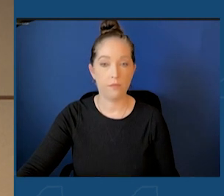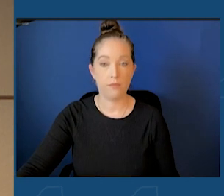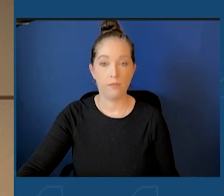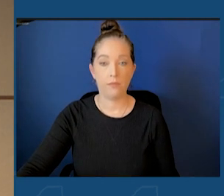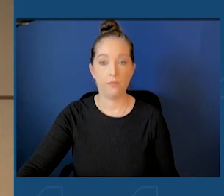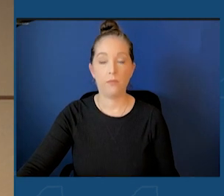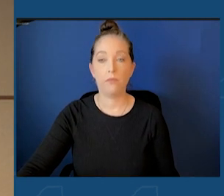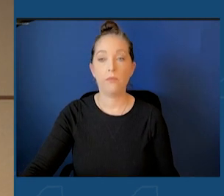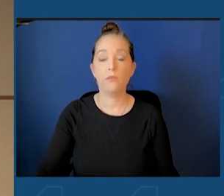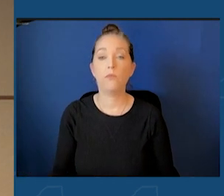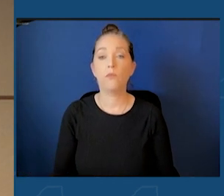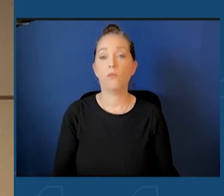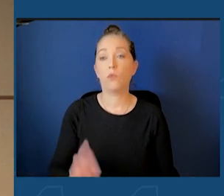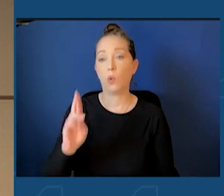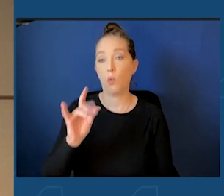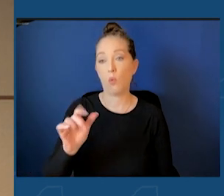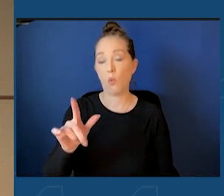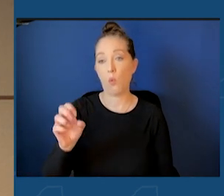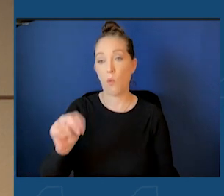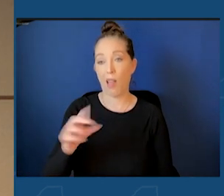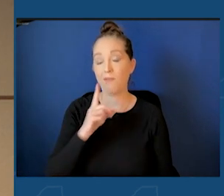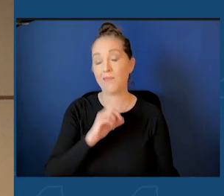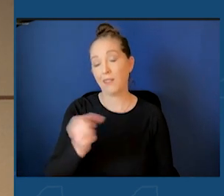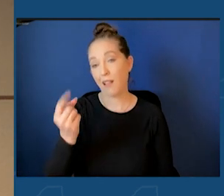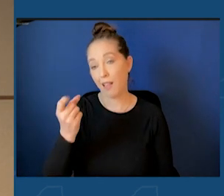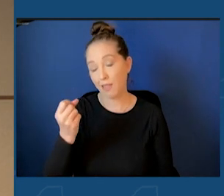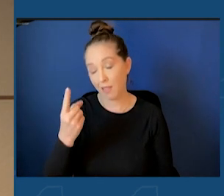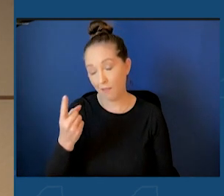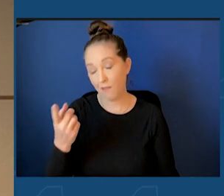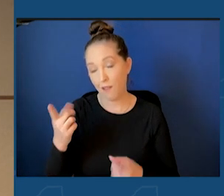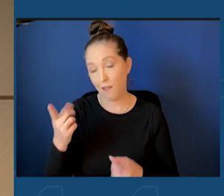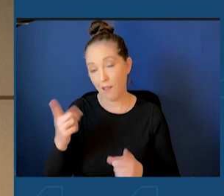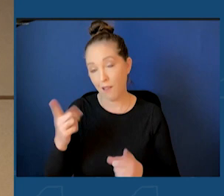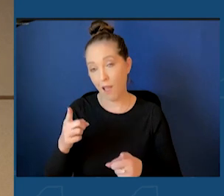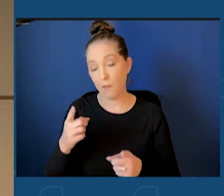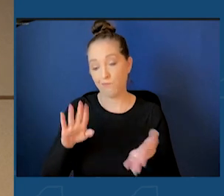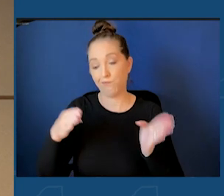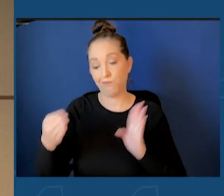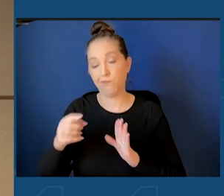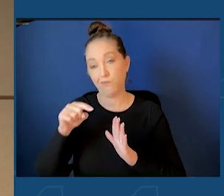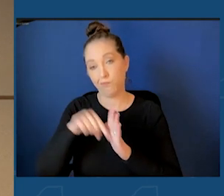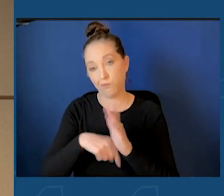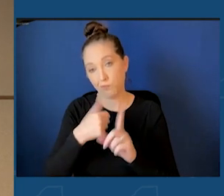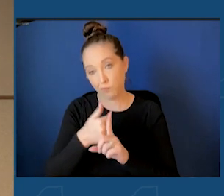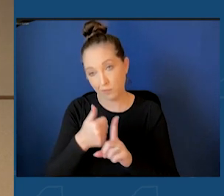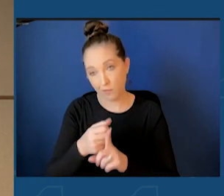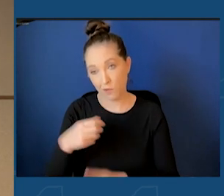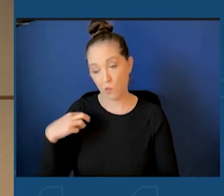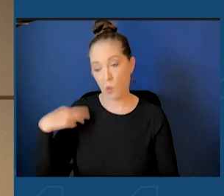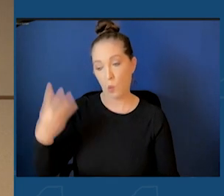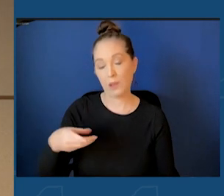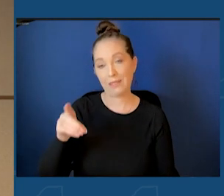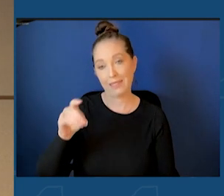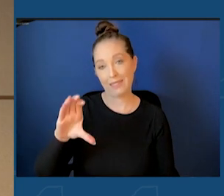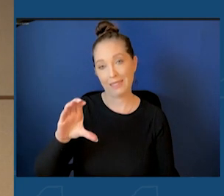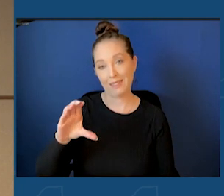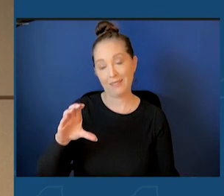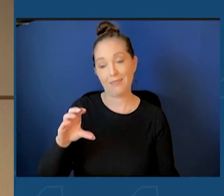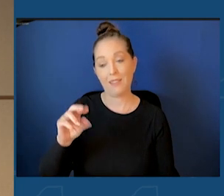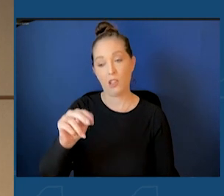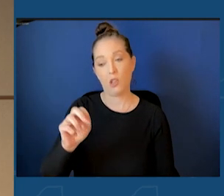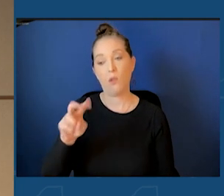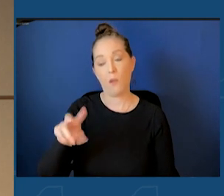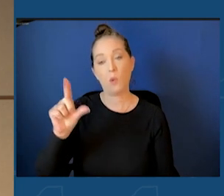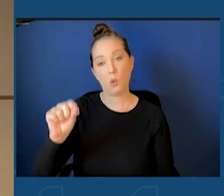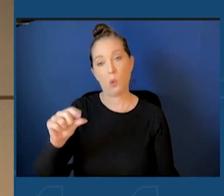Ryland was 11 years old when he died by suicide in Washington, D.C. in November 2017. I interviewed